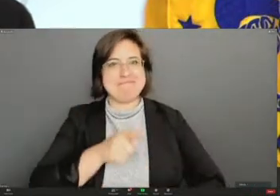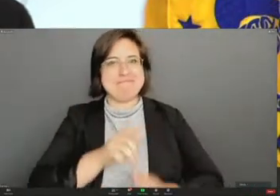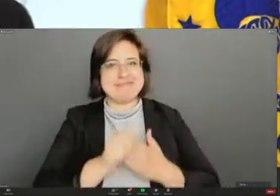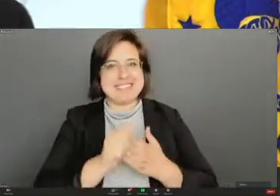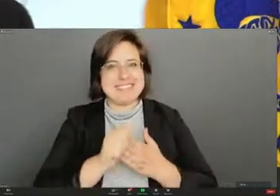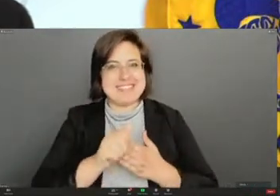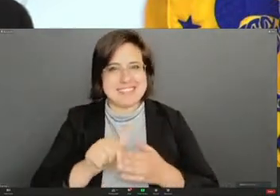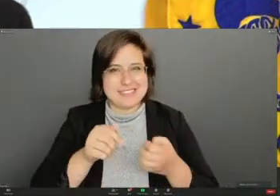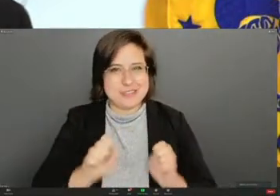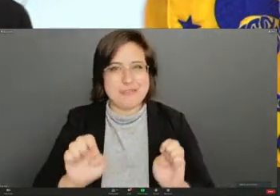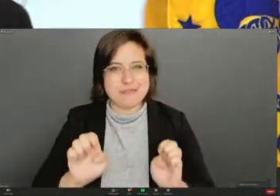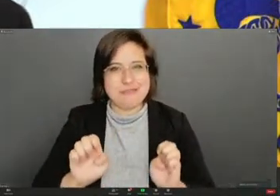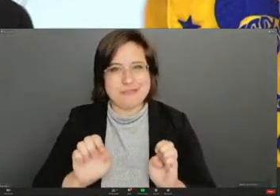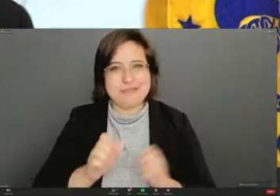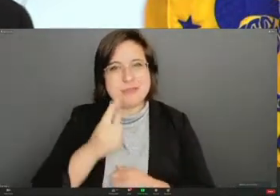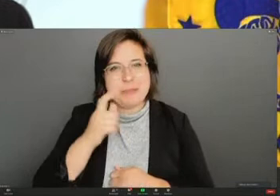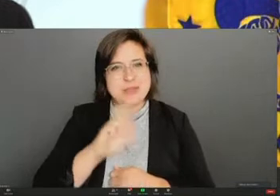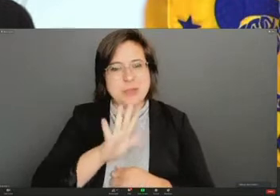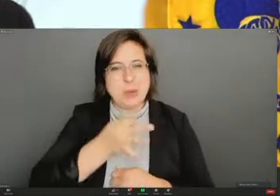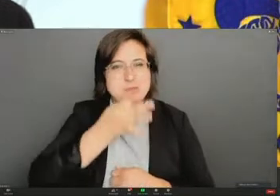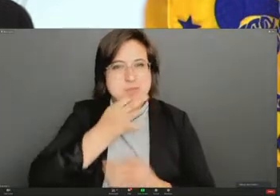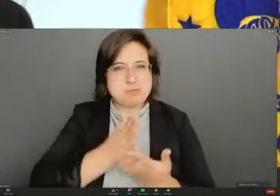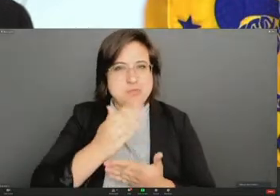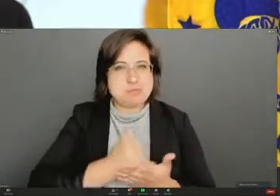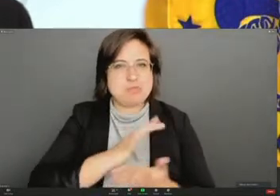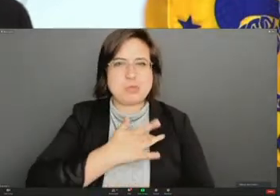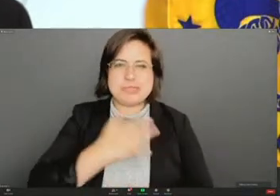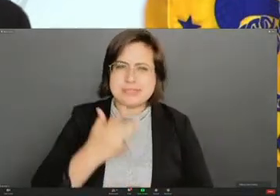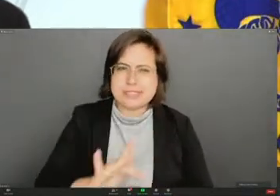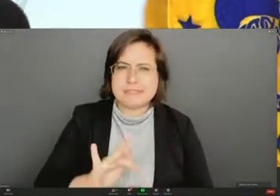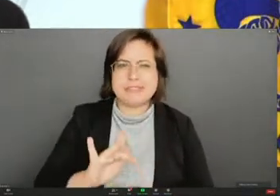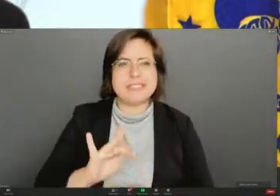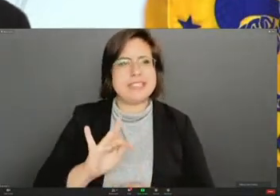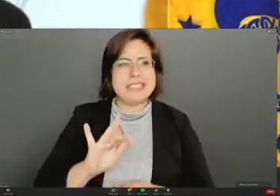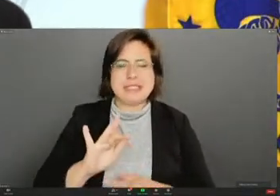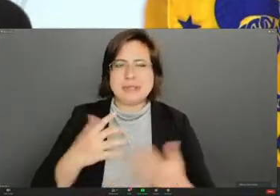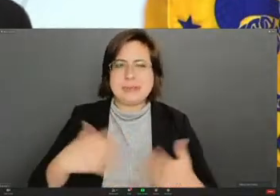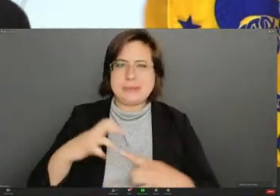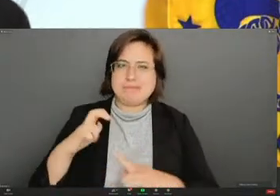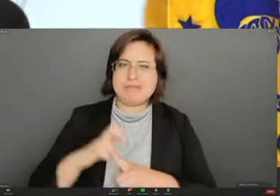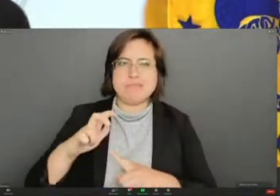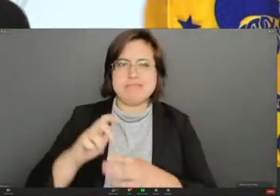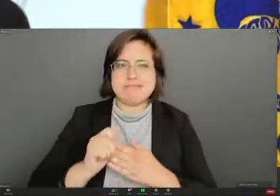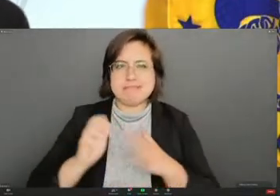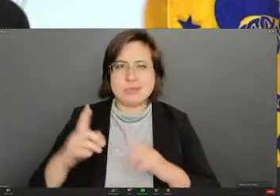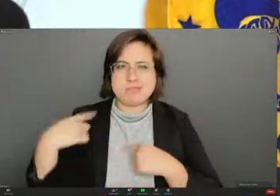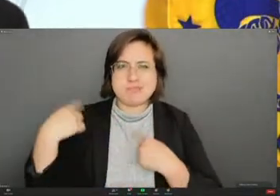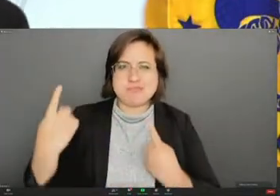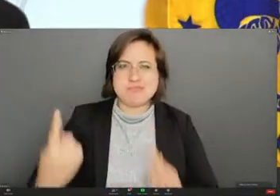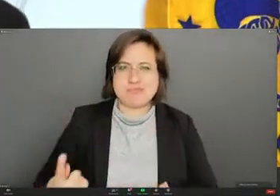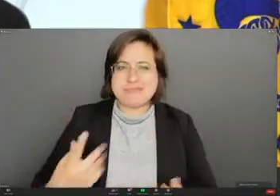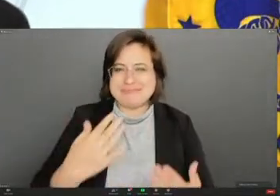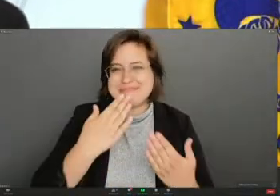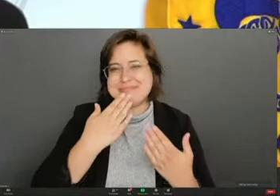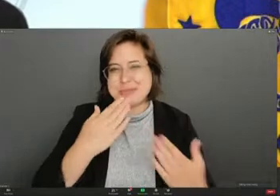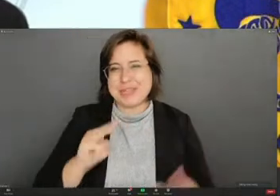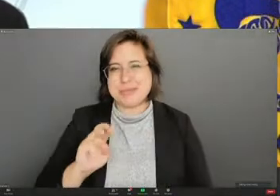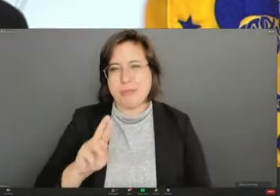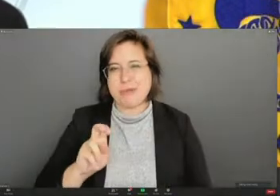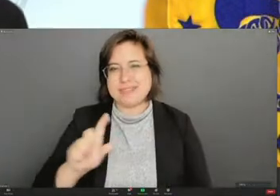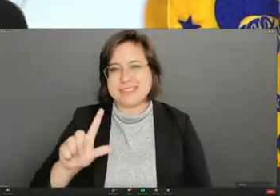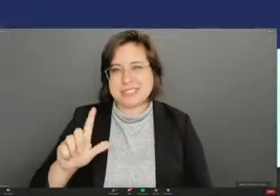effort, given your expertise, your sensitivity, and just what an extraordinary leader you've been over the years. So thanks, Marcella, for having